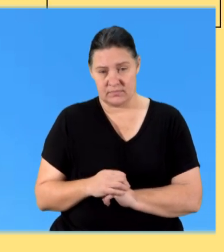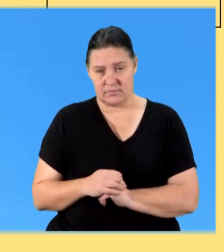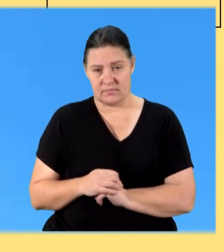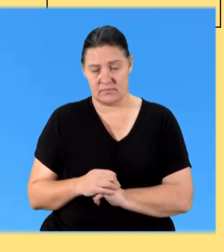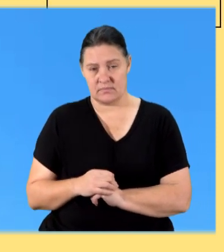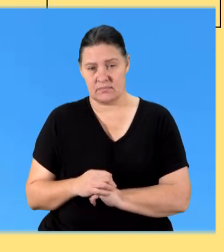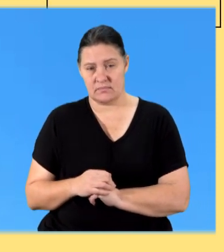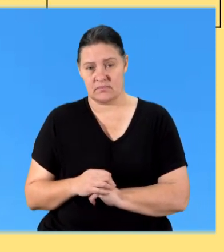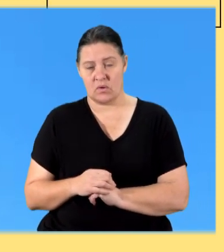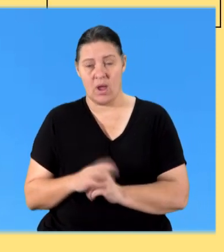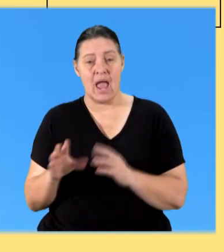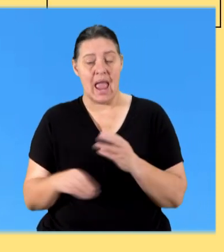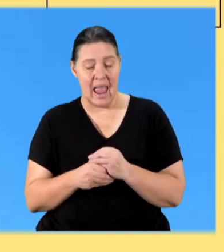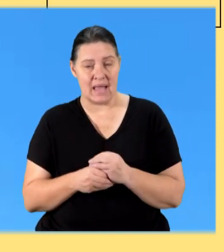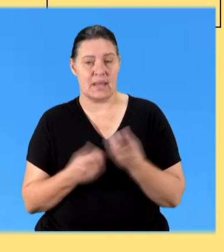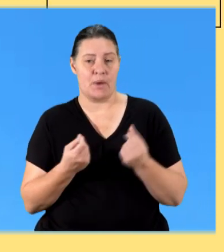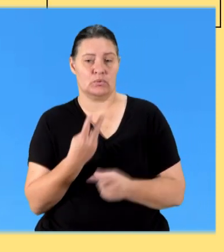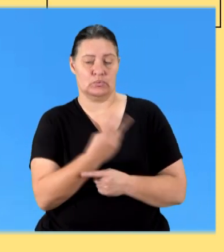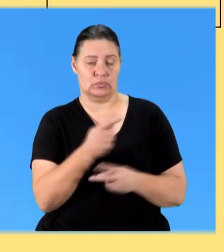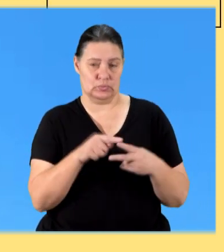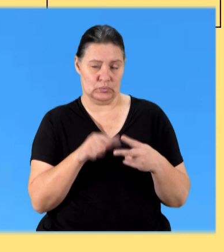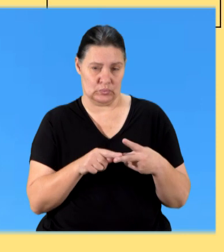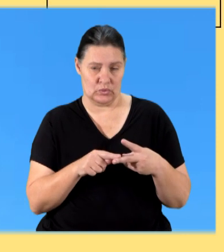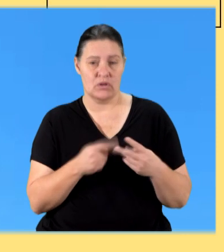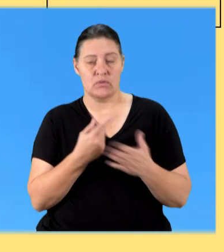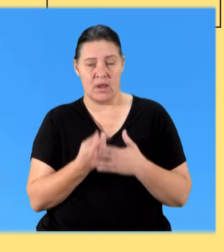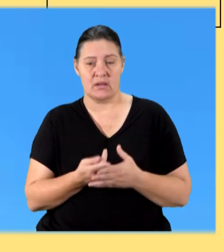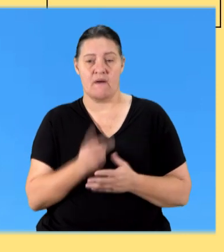1,410. We will add these two amounts then. It will give us